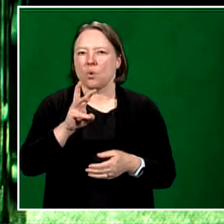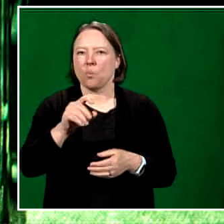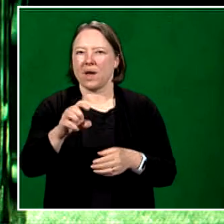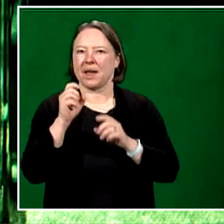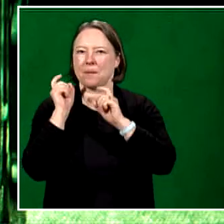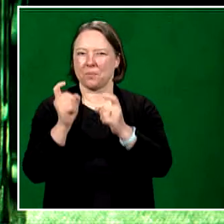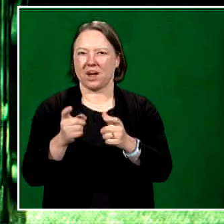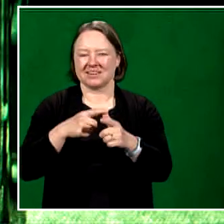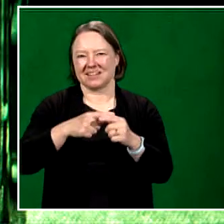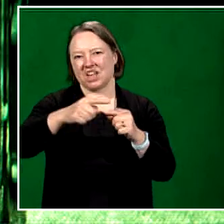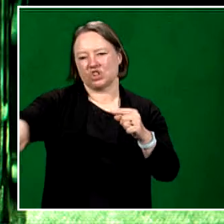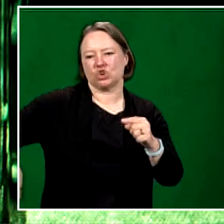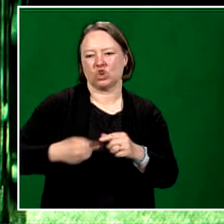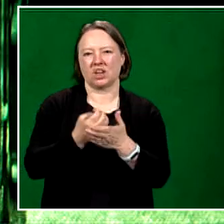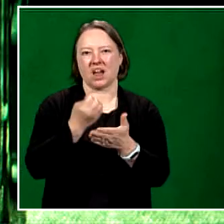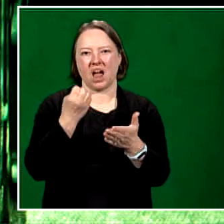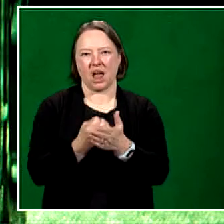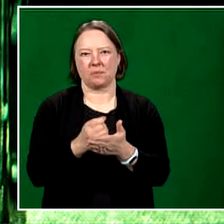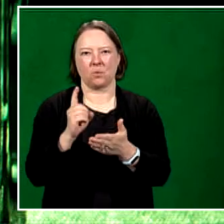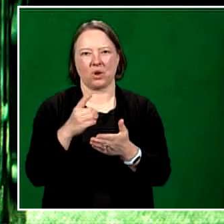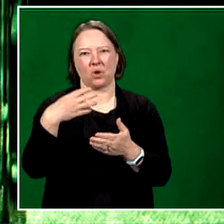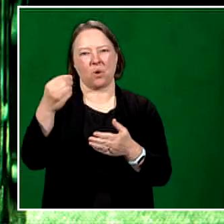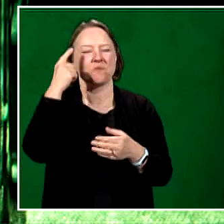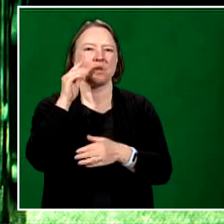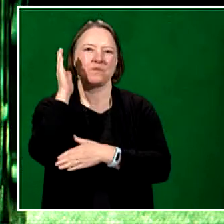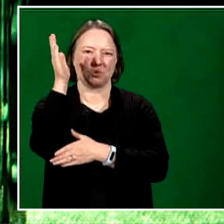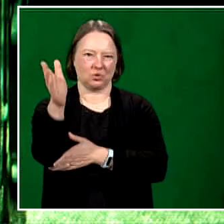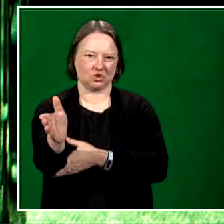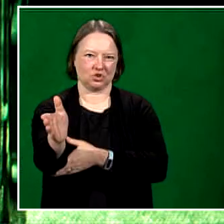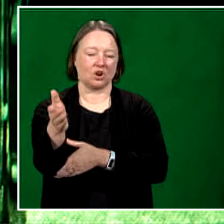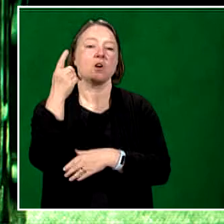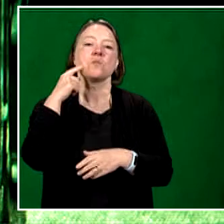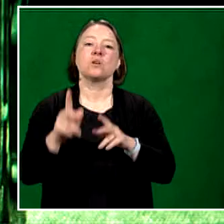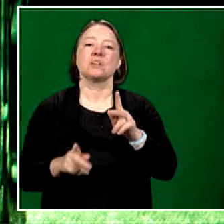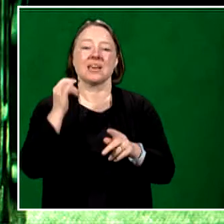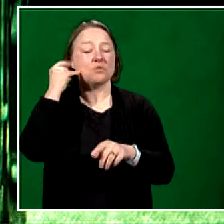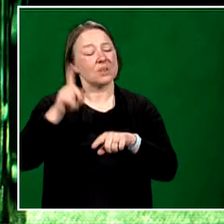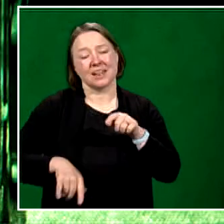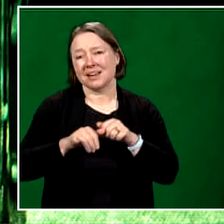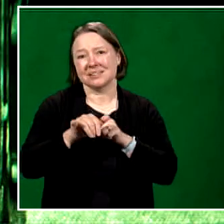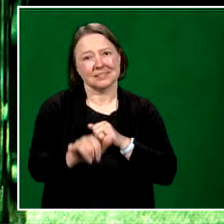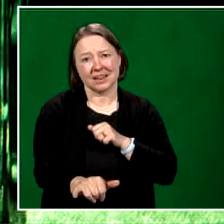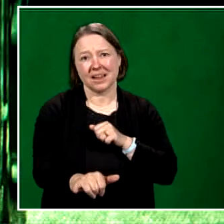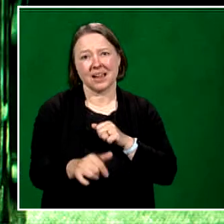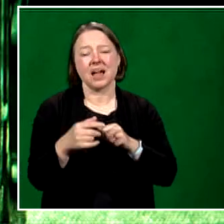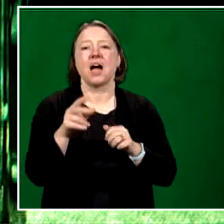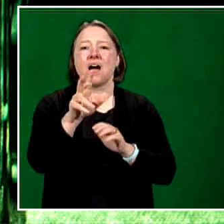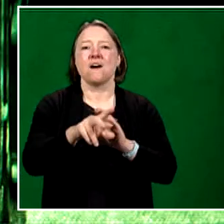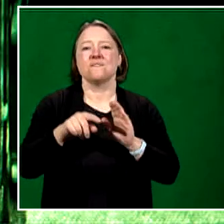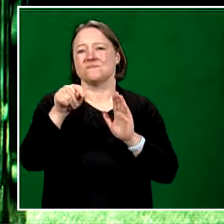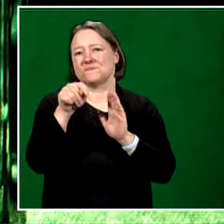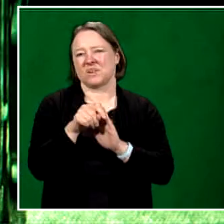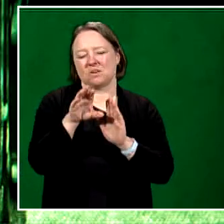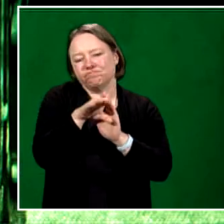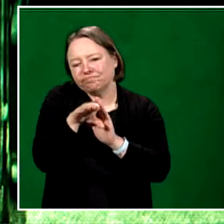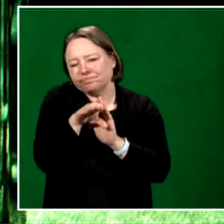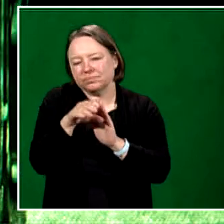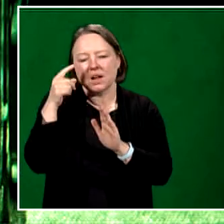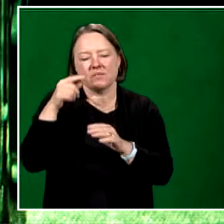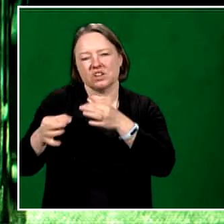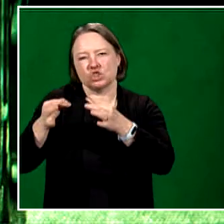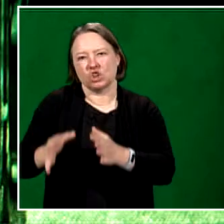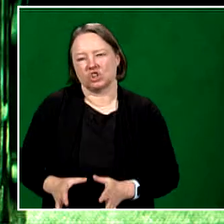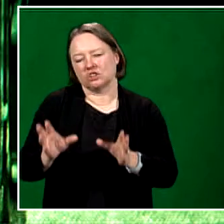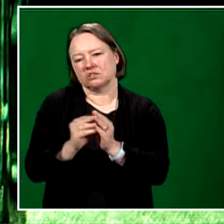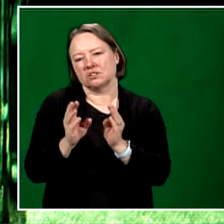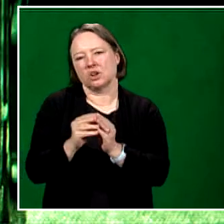the circular economy are headed for the future. For those of you that can't stick around, a video recap of the Judges Forum will be